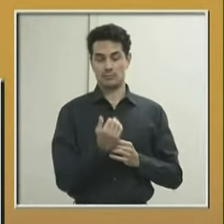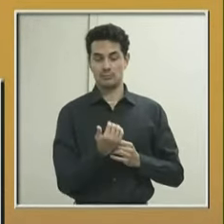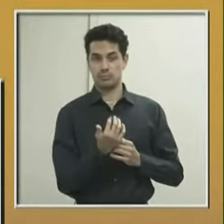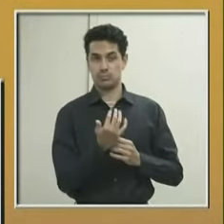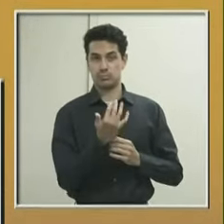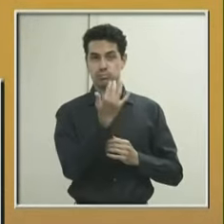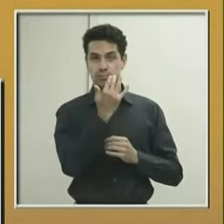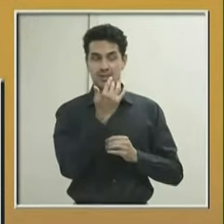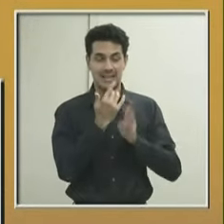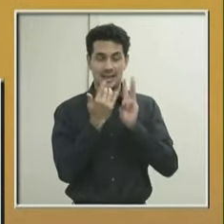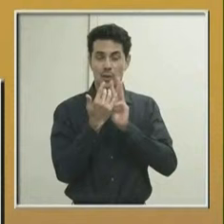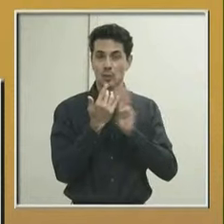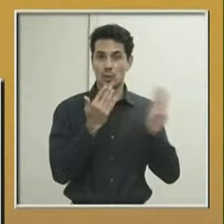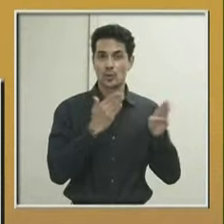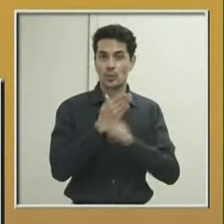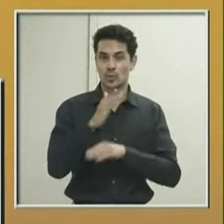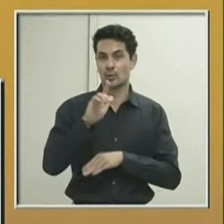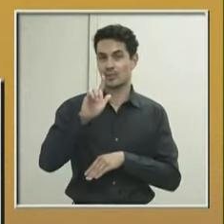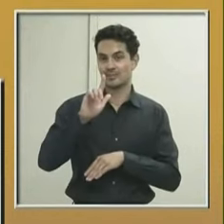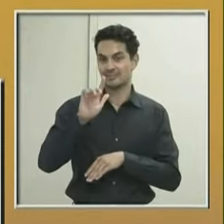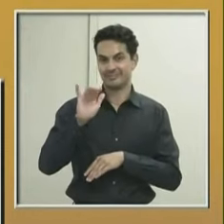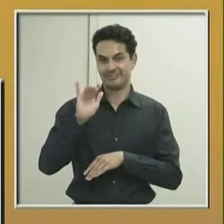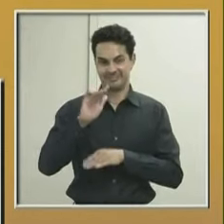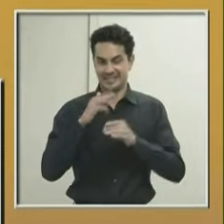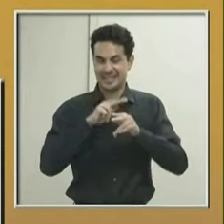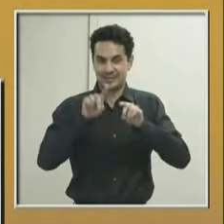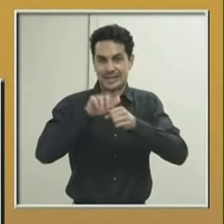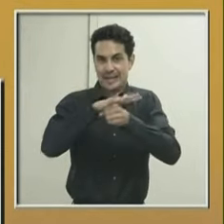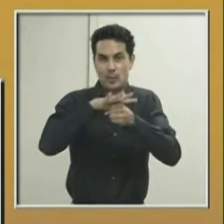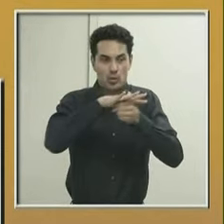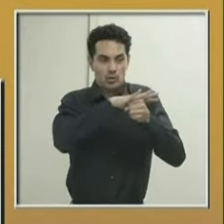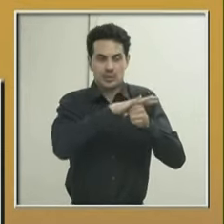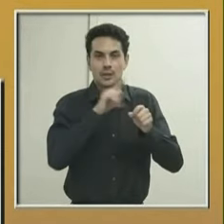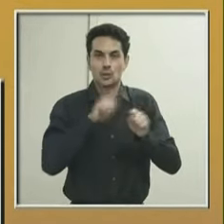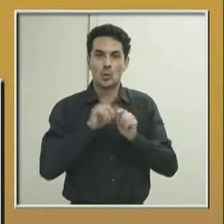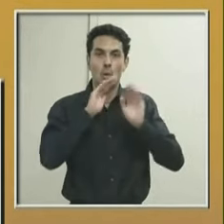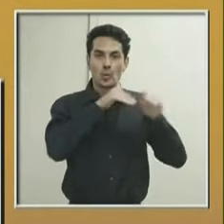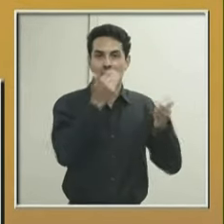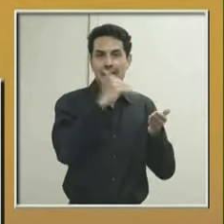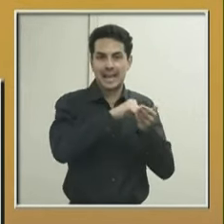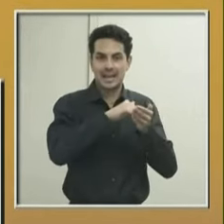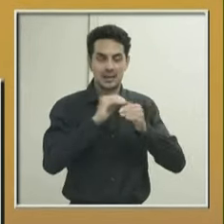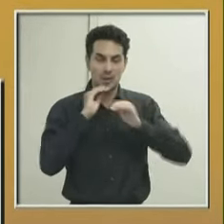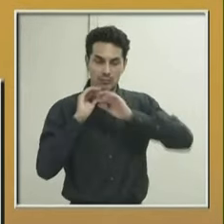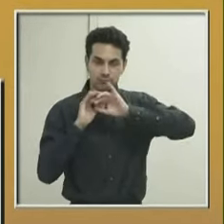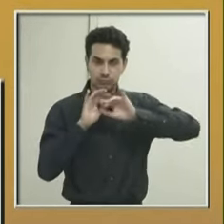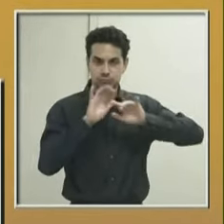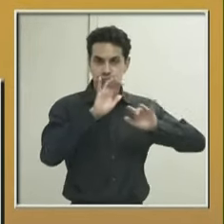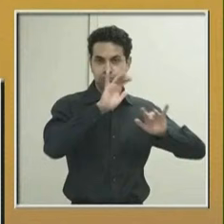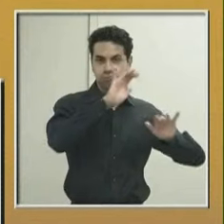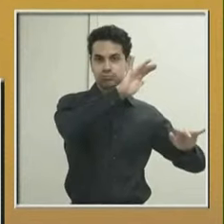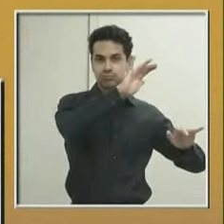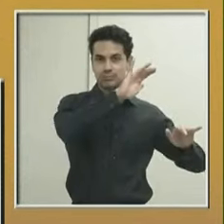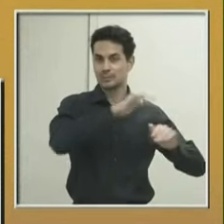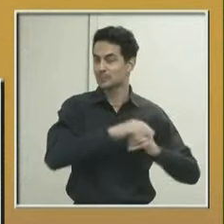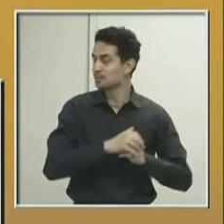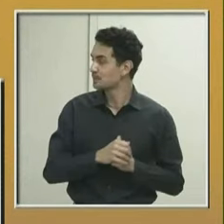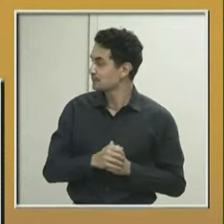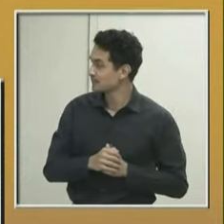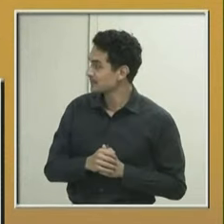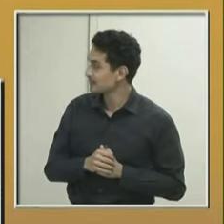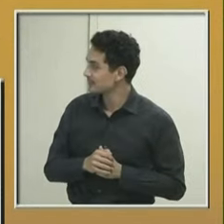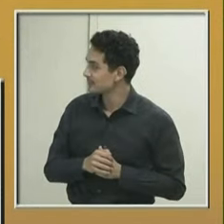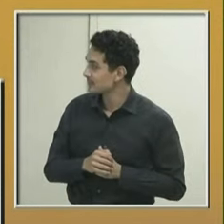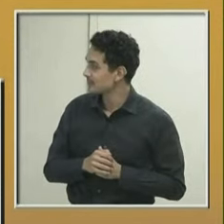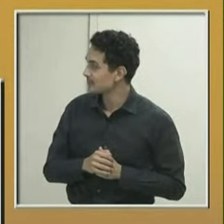westward through the Waikule neighborhood to the ocean again. And then as time progressed from there, it spread